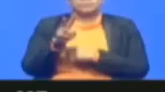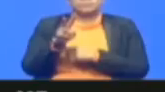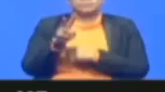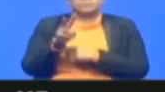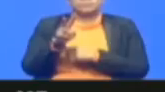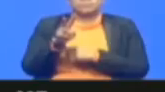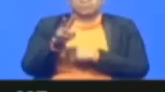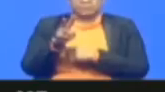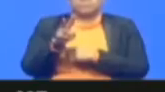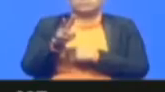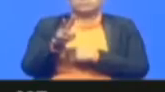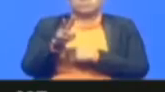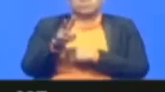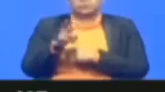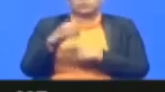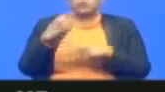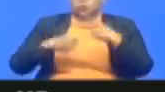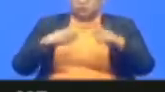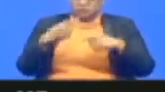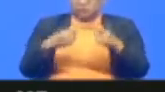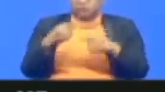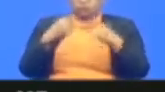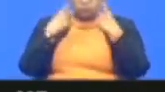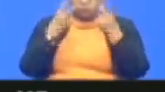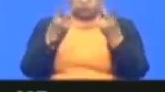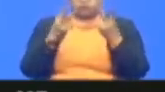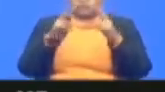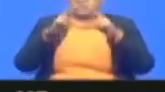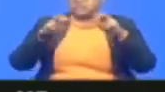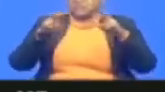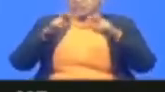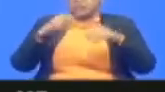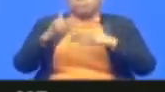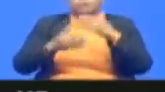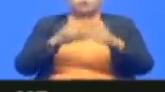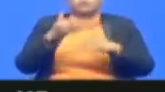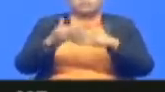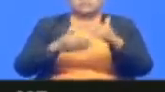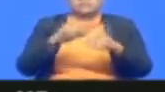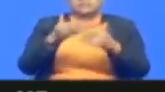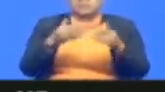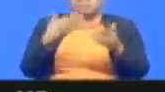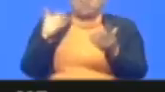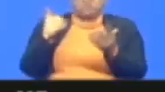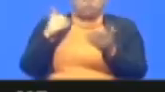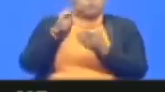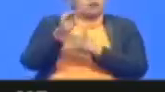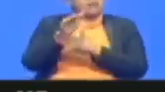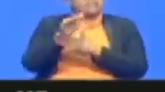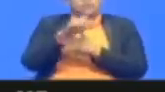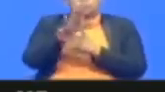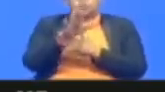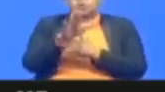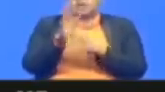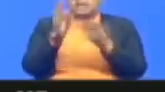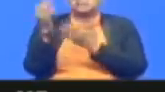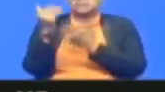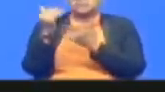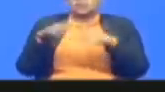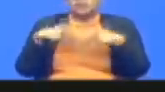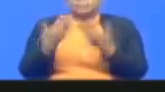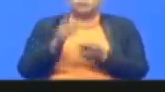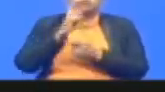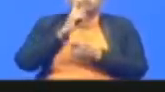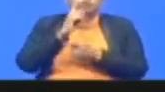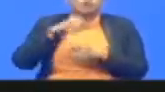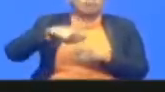We'll definitely keep an eye on the screening process on that. And earlier we had asked what your expectations are ahead of tomorrow's budget